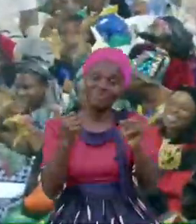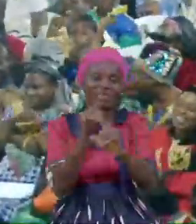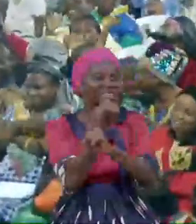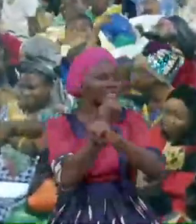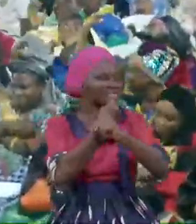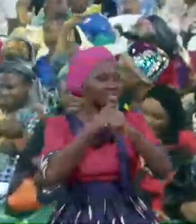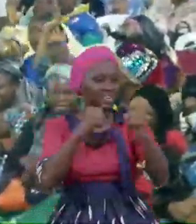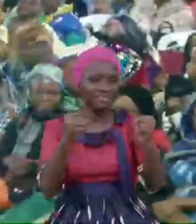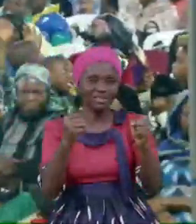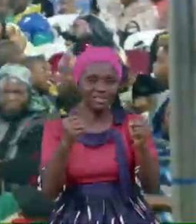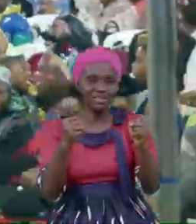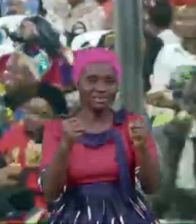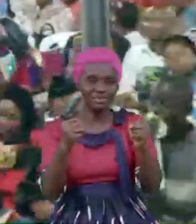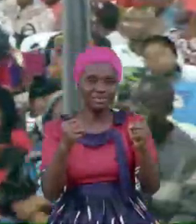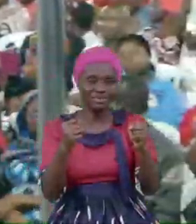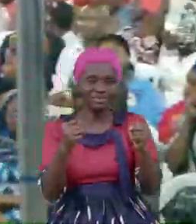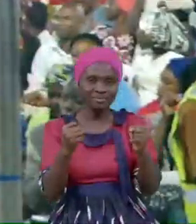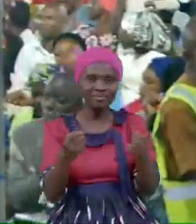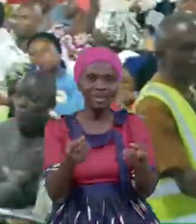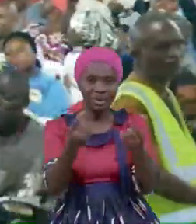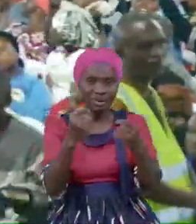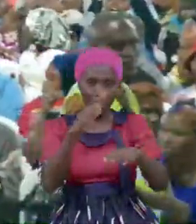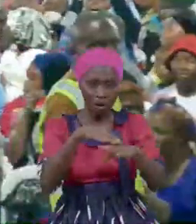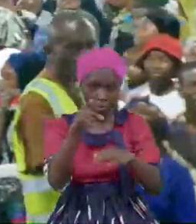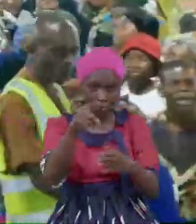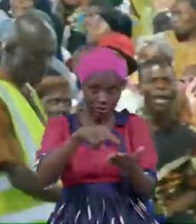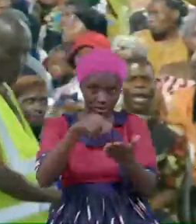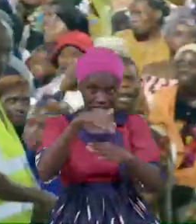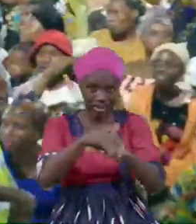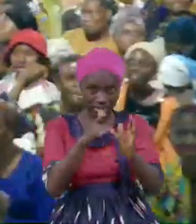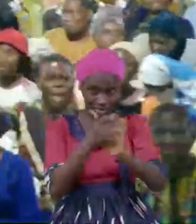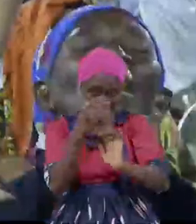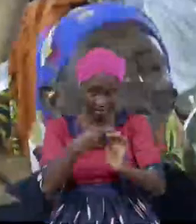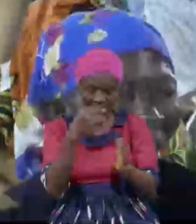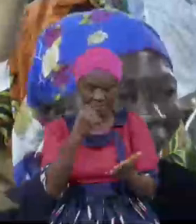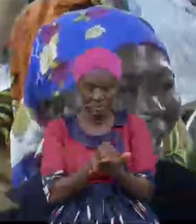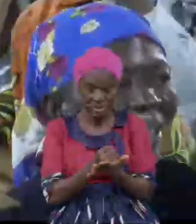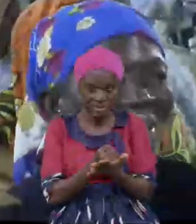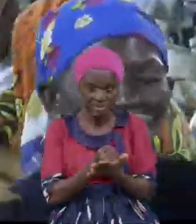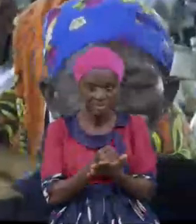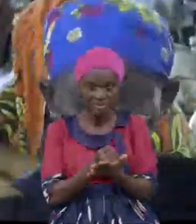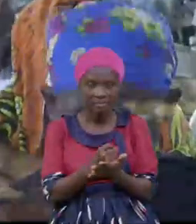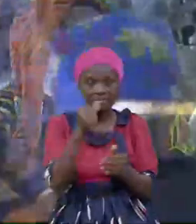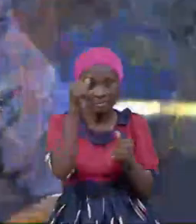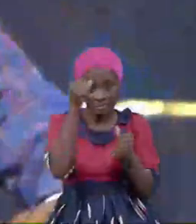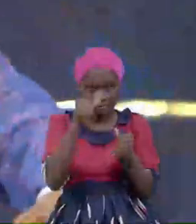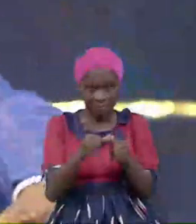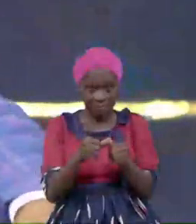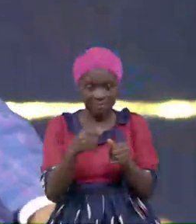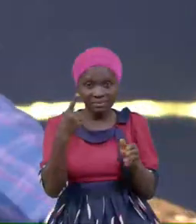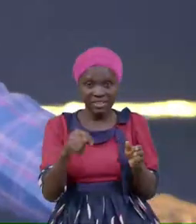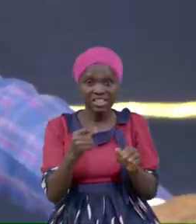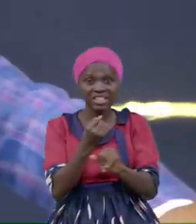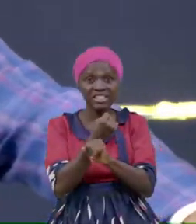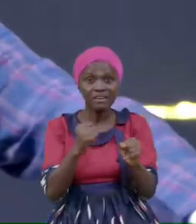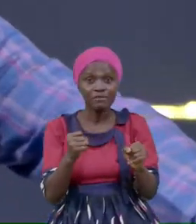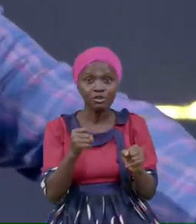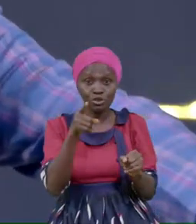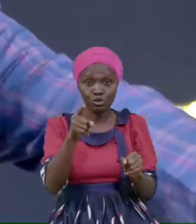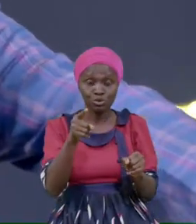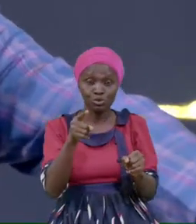Salvation comes upon you tonight in Jesus' name. Remember, the salvation you're having